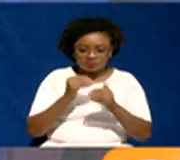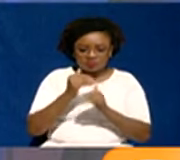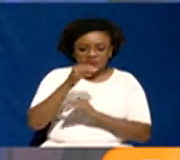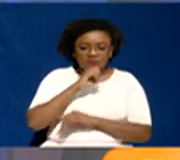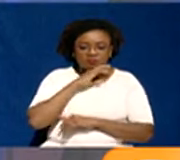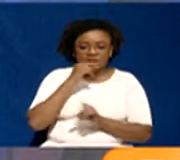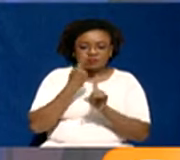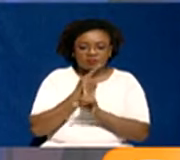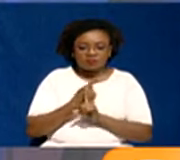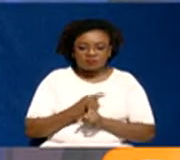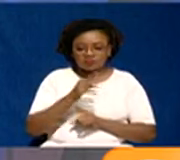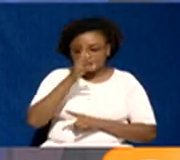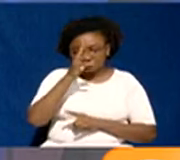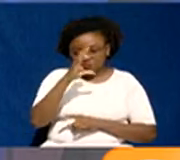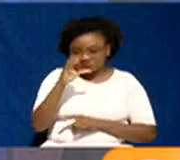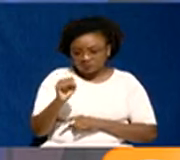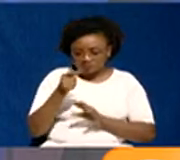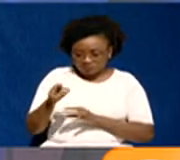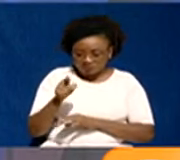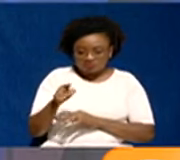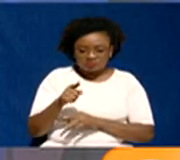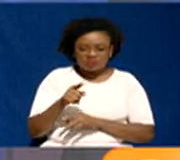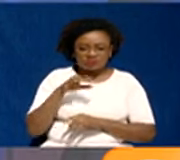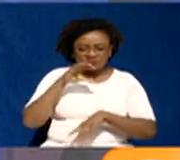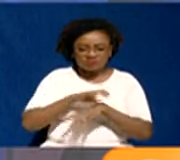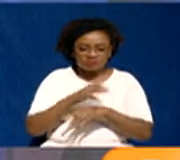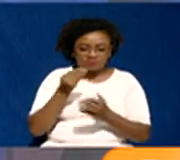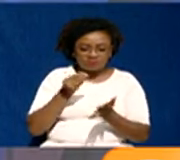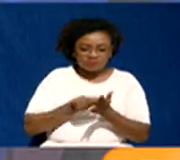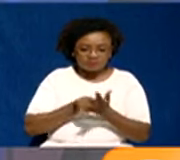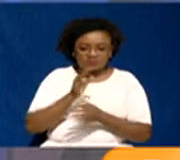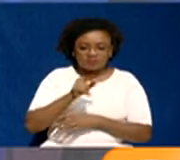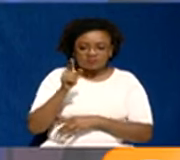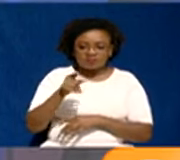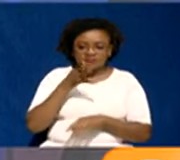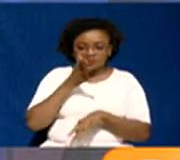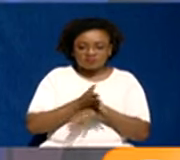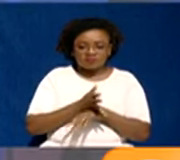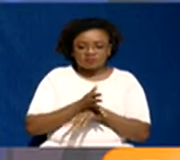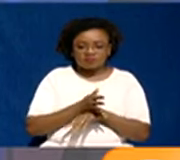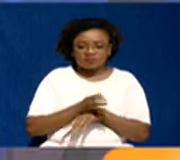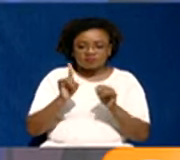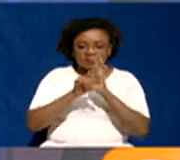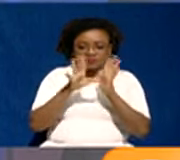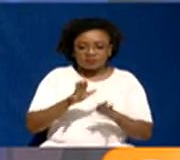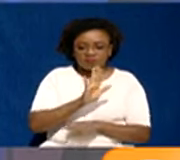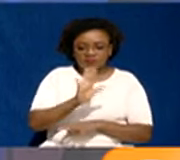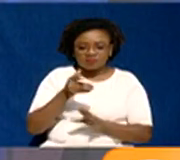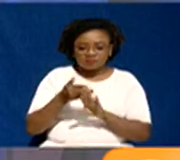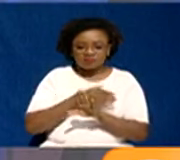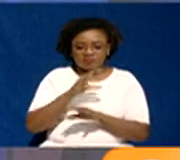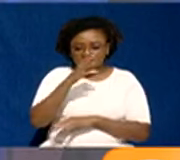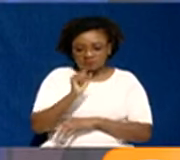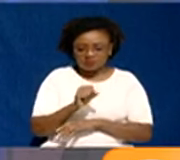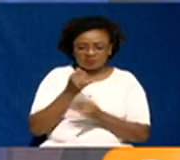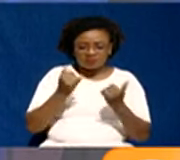a senior political leader that the former CS allegedly obtained money from him by false pretend the lawyers of the former CS now want him